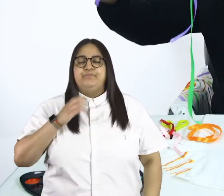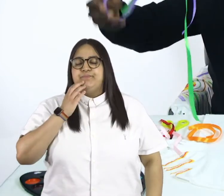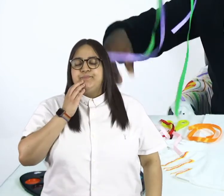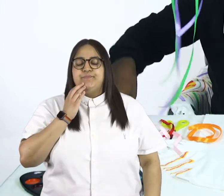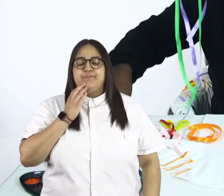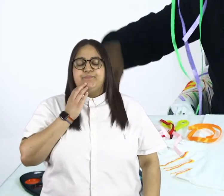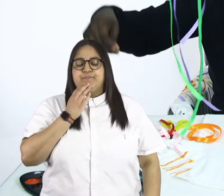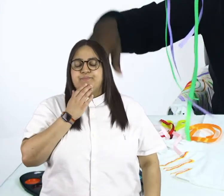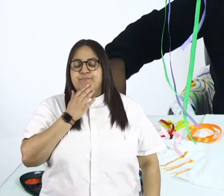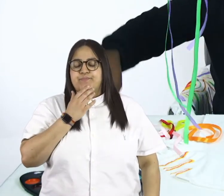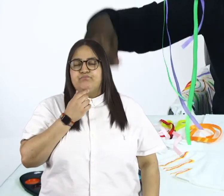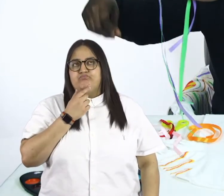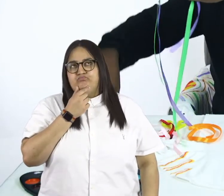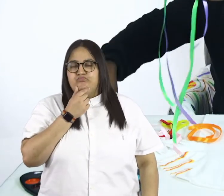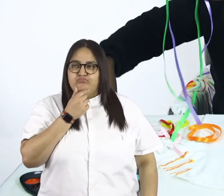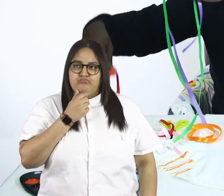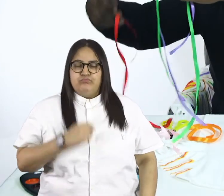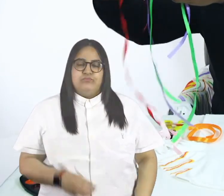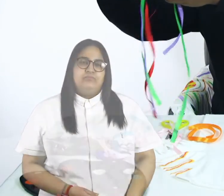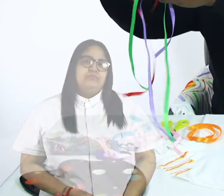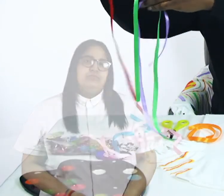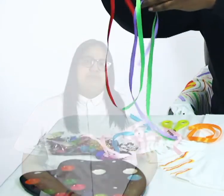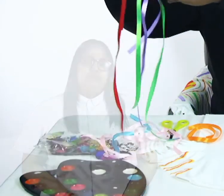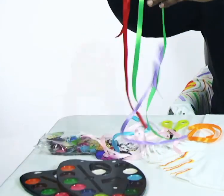We're going to use